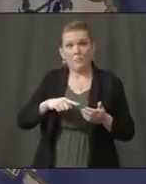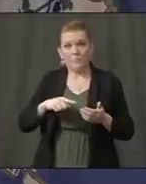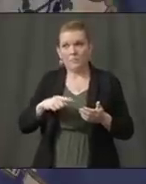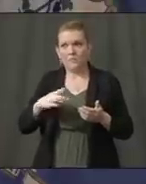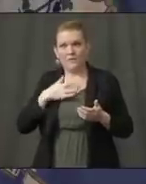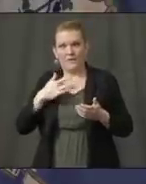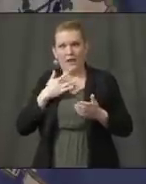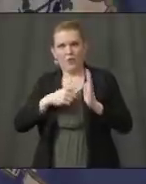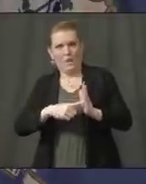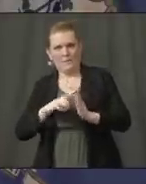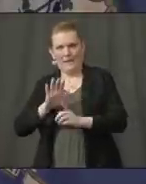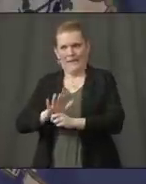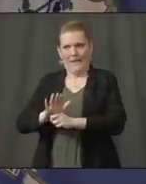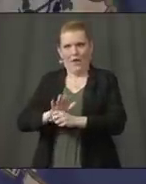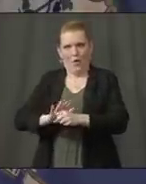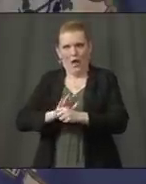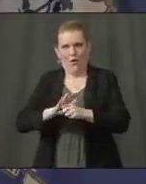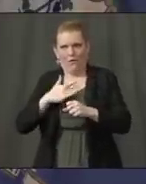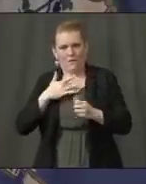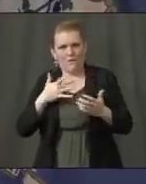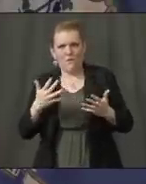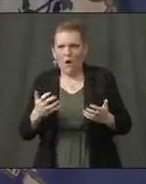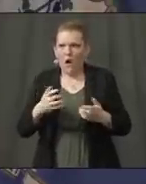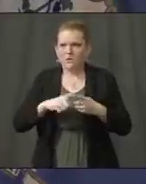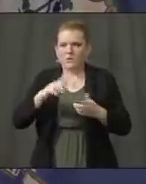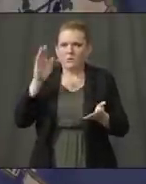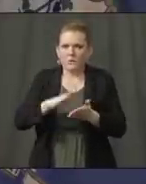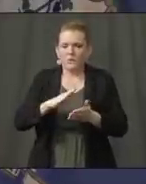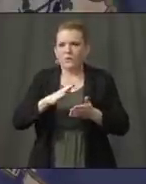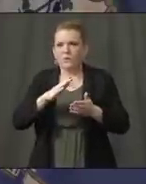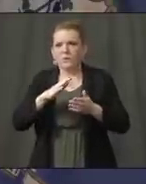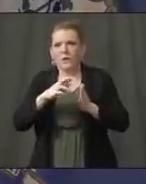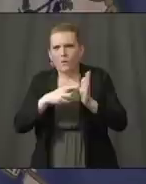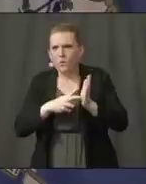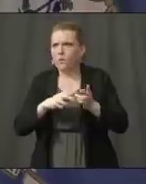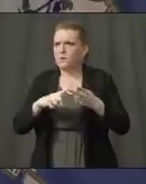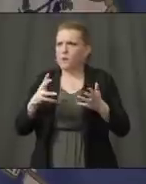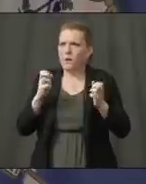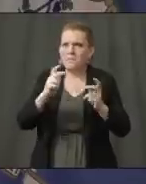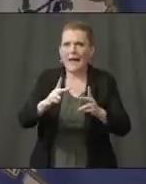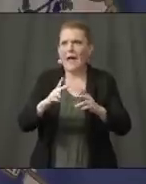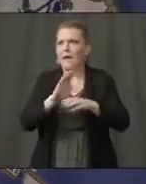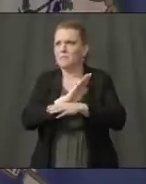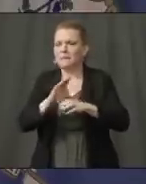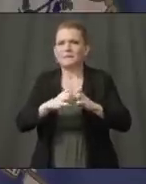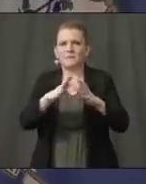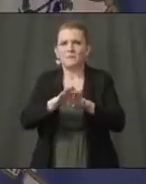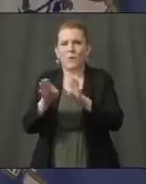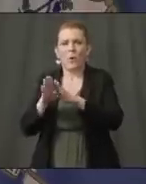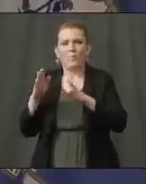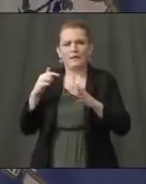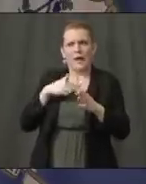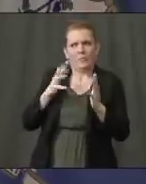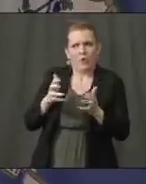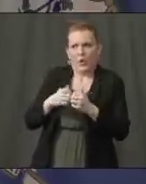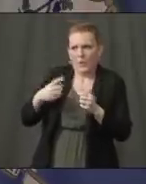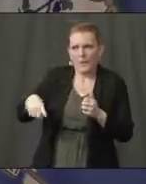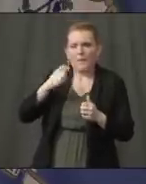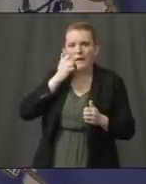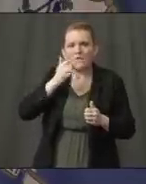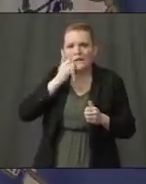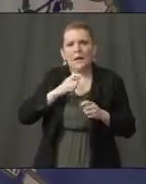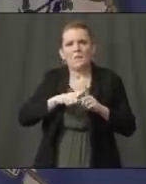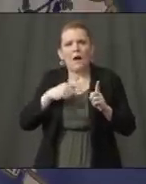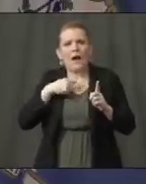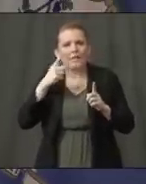going, relax the social distancing. I'm talking to them every day, but I think you can tell from my message, this is going to take a little bit longer,